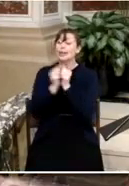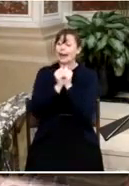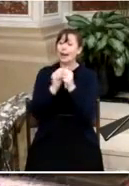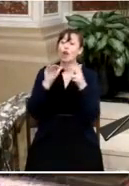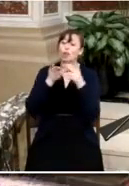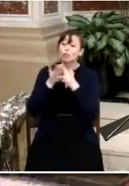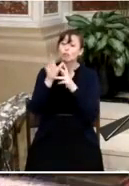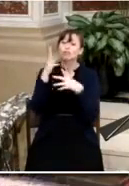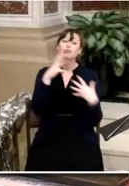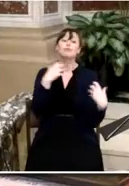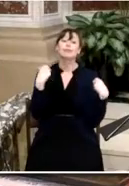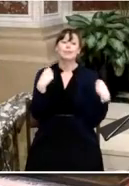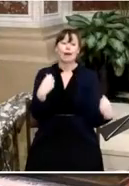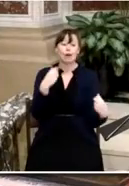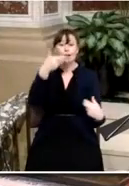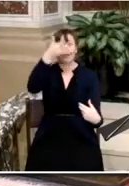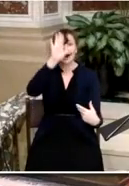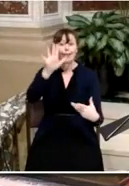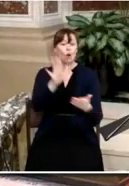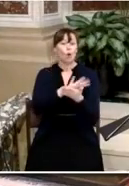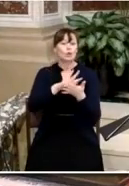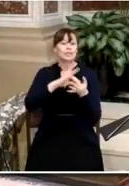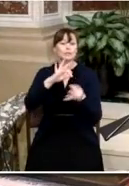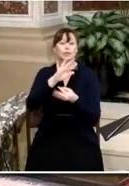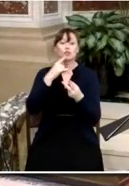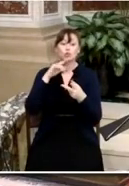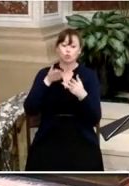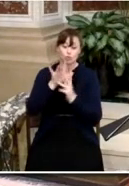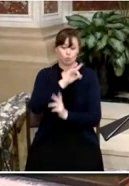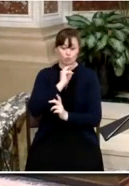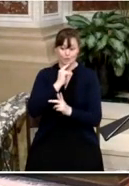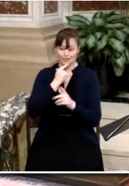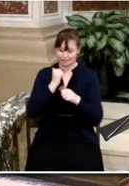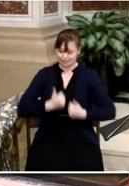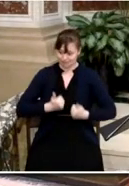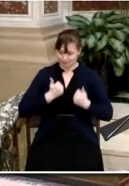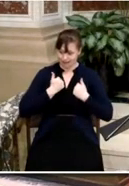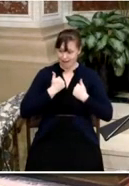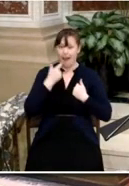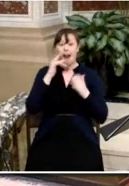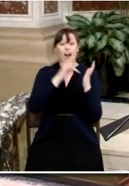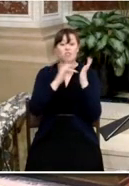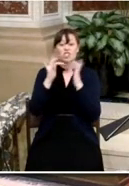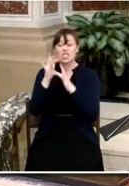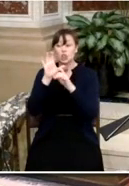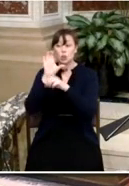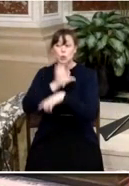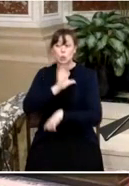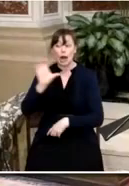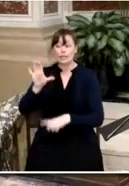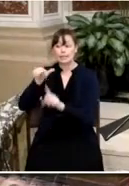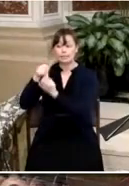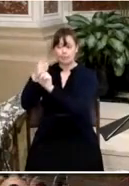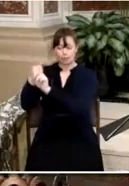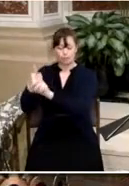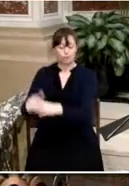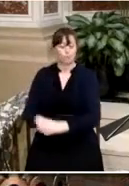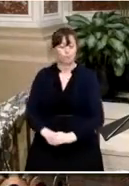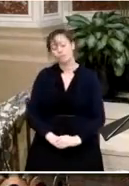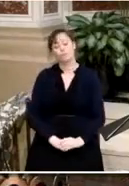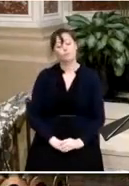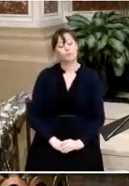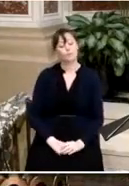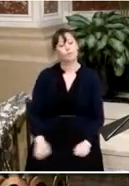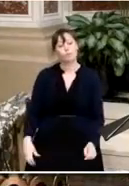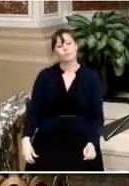the power of God's Holy Spirit to the priesthood of Jesus Christ himself. Our